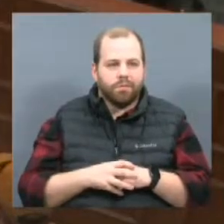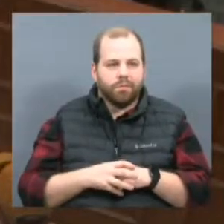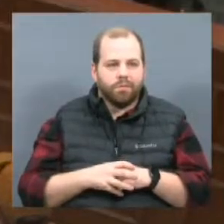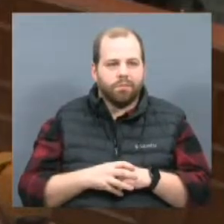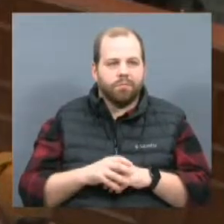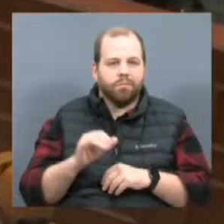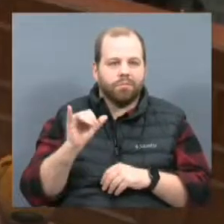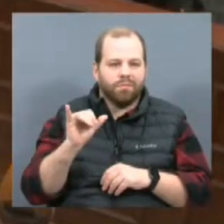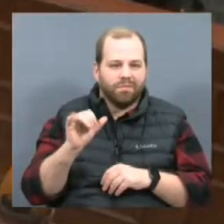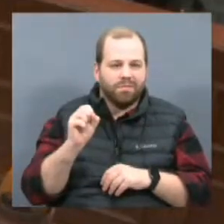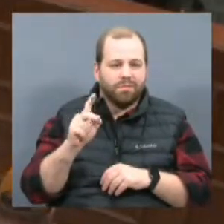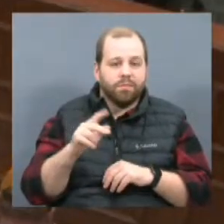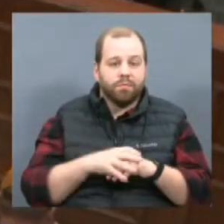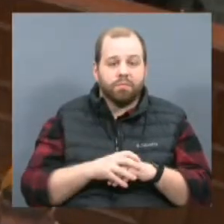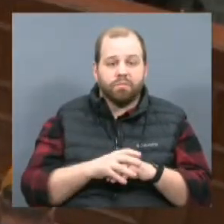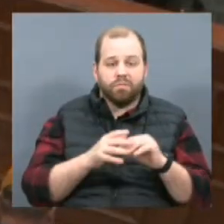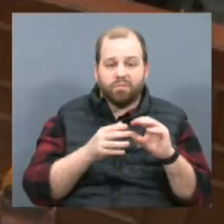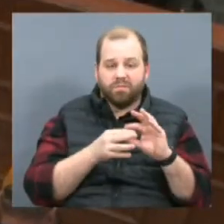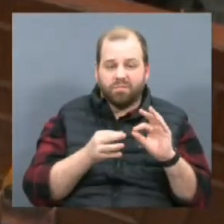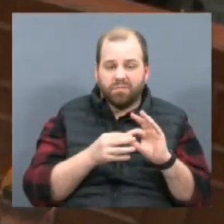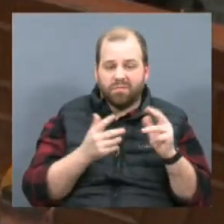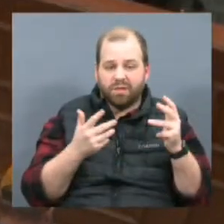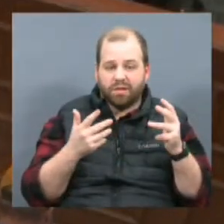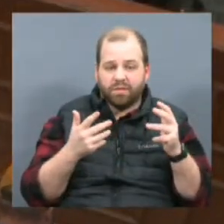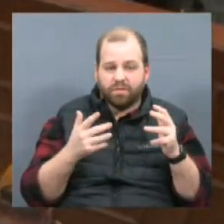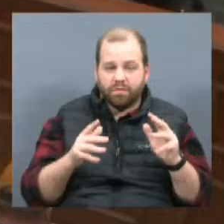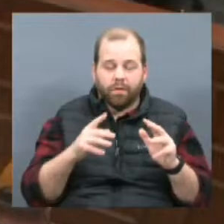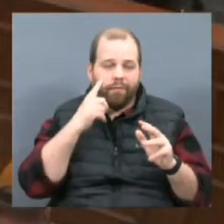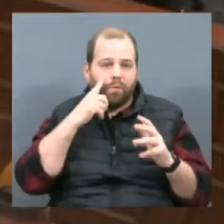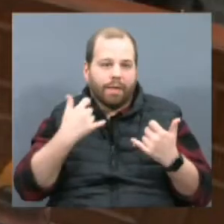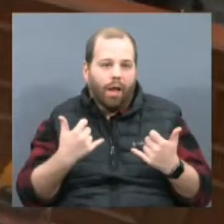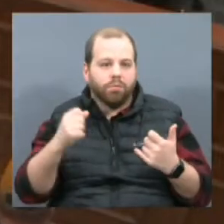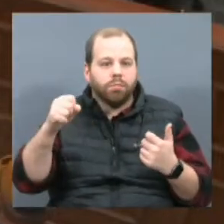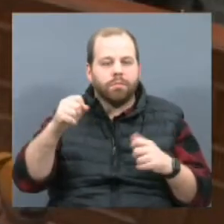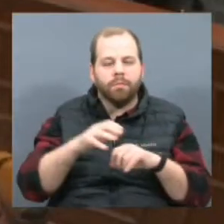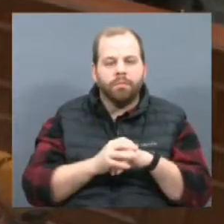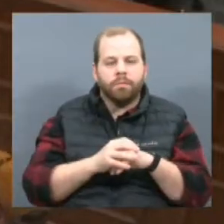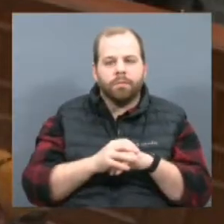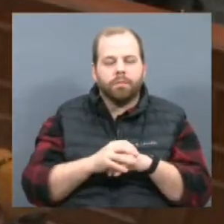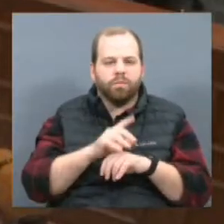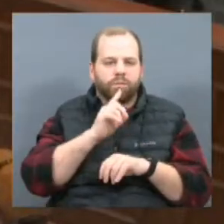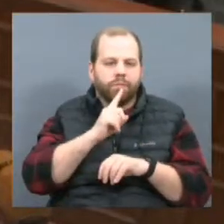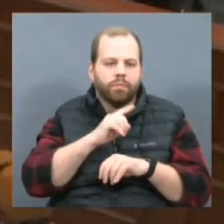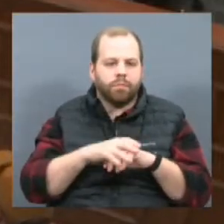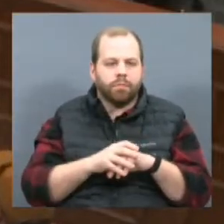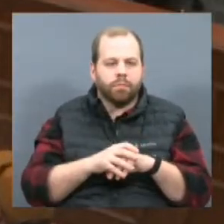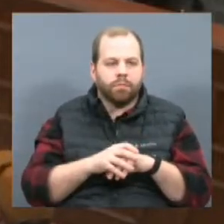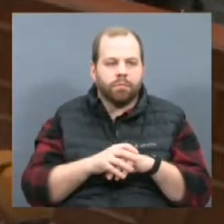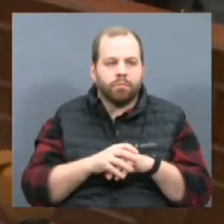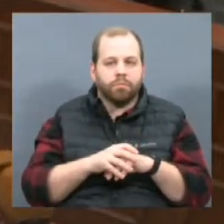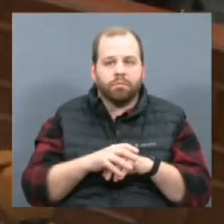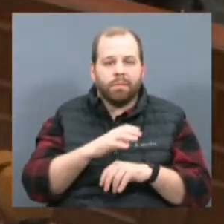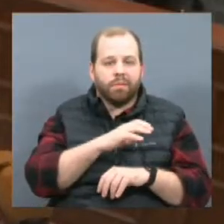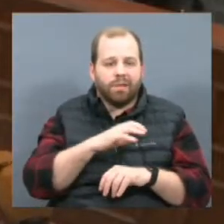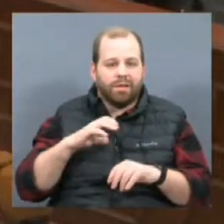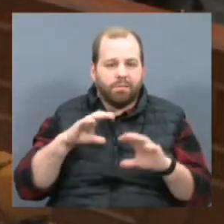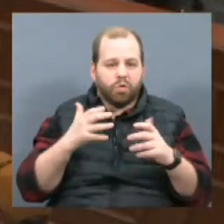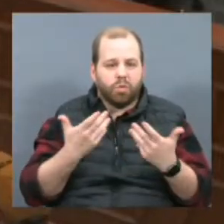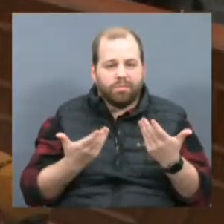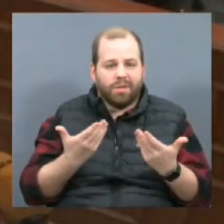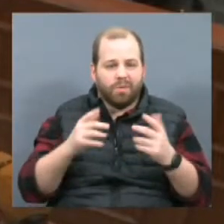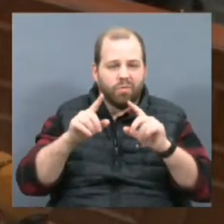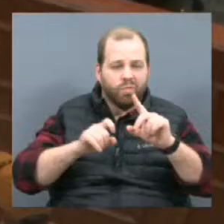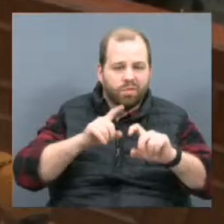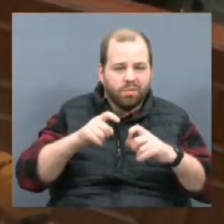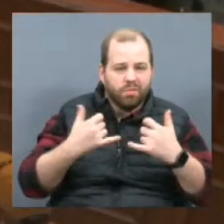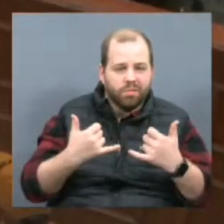All right. If that's all. Right now, yeah. All right, no problem. I'm sure some of the commissioners may have some questions for you. Sure.